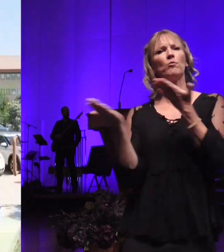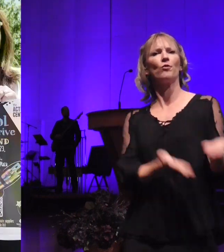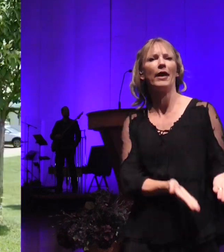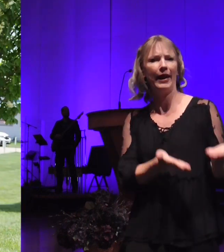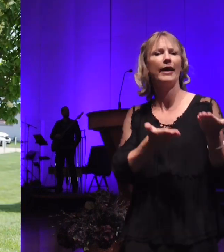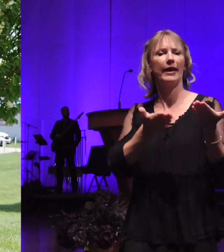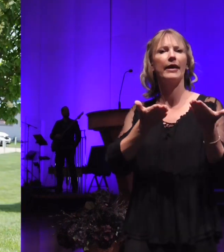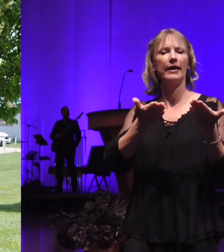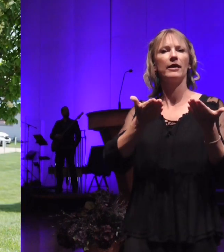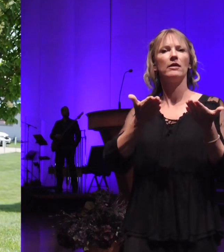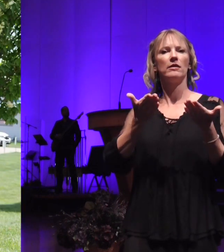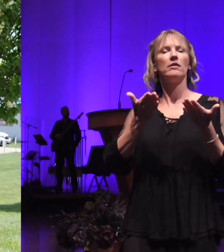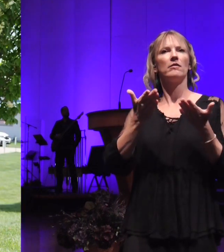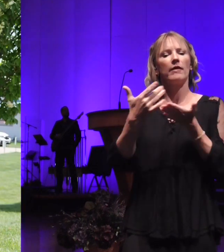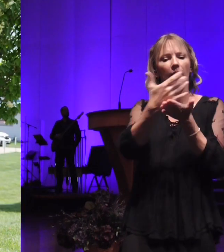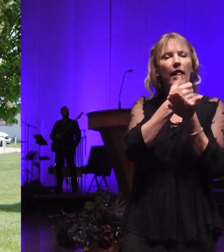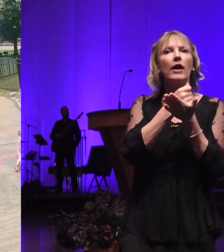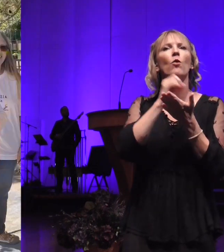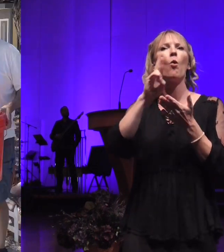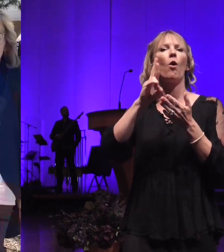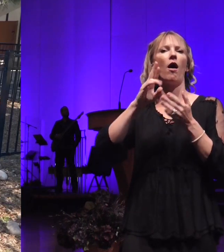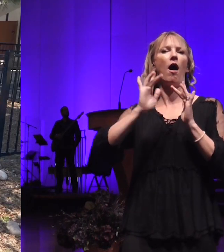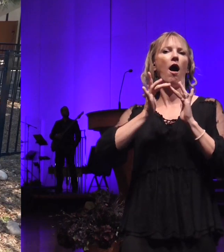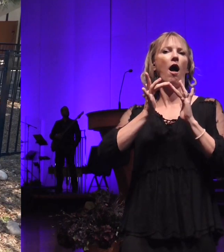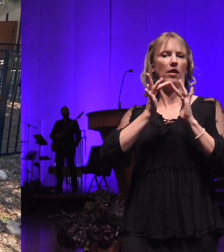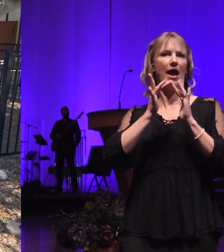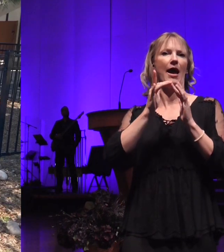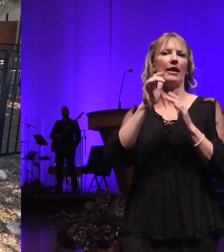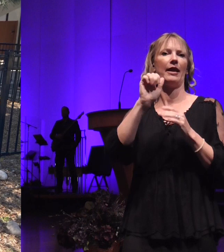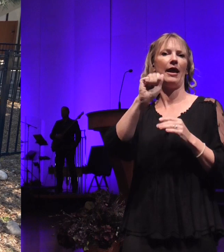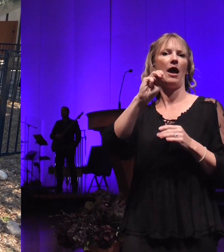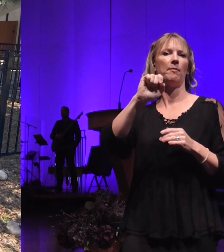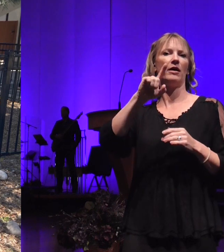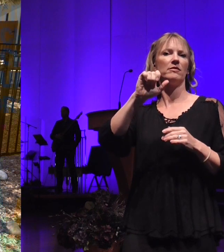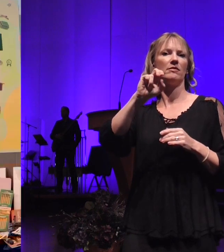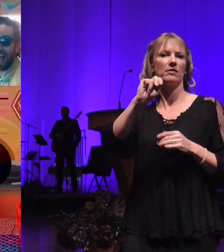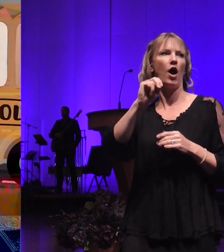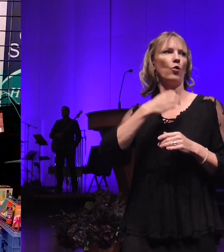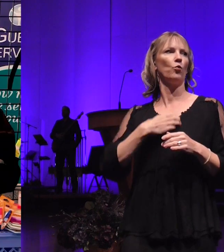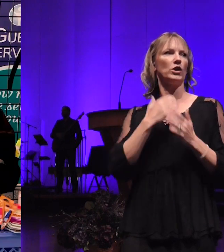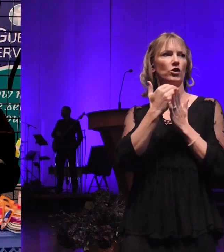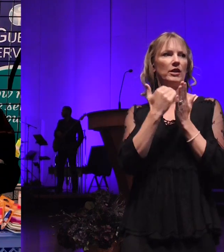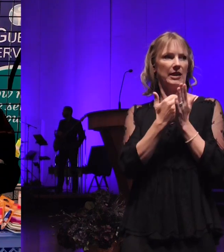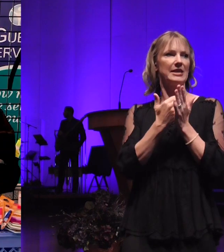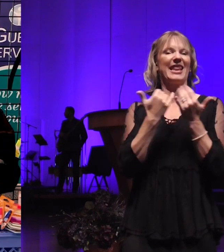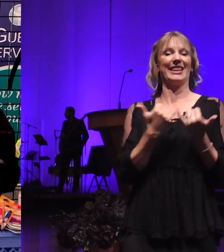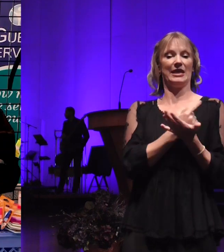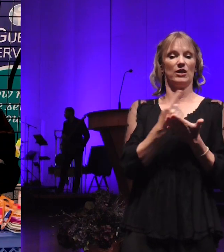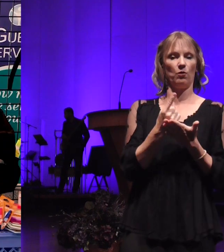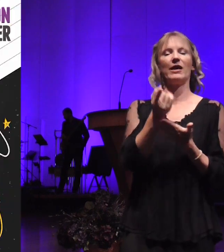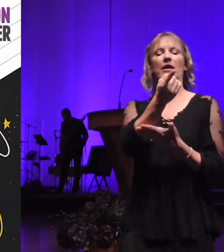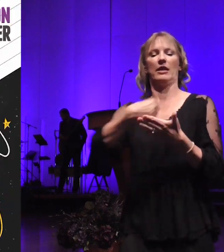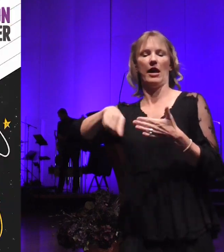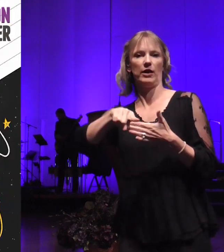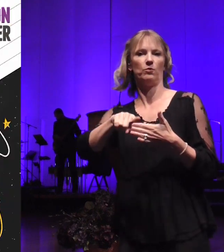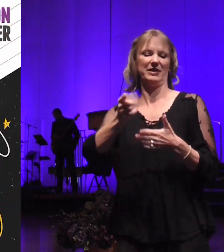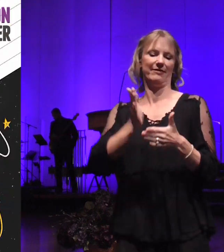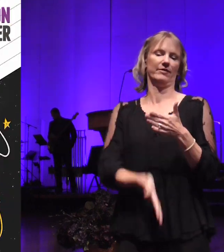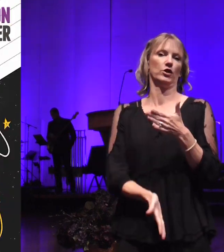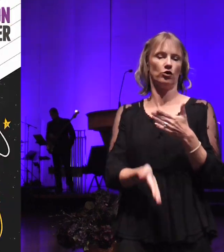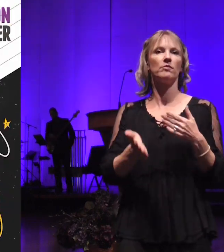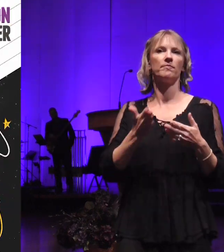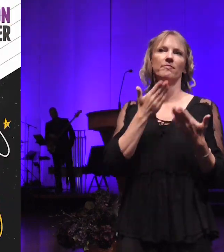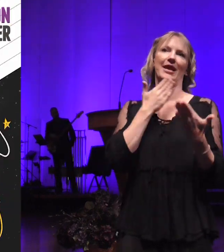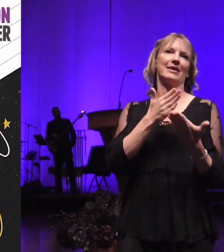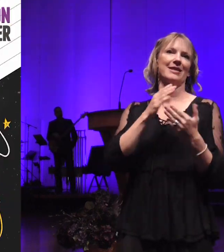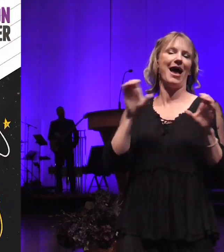is everywhere to collect them, or go online to our Amazon wish list and send some stuff in. So that's this weekend, and then it wraps up next week. Thanks for the Action